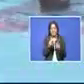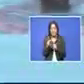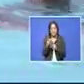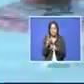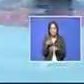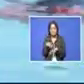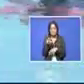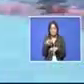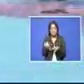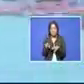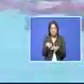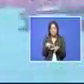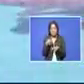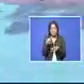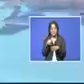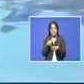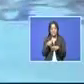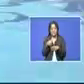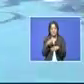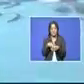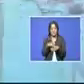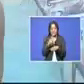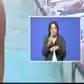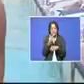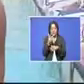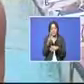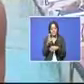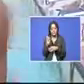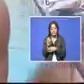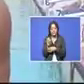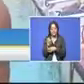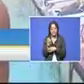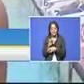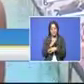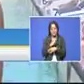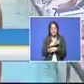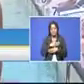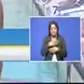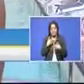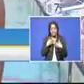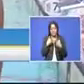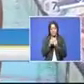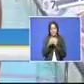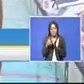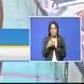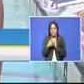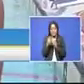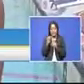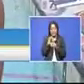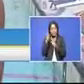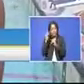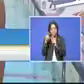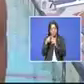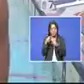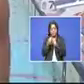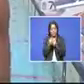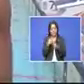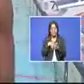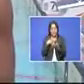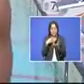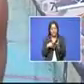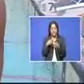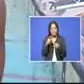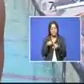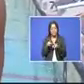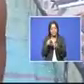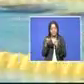because in the 200, the third 50 is the most important. I'm pleased with it. I was hoping to break my record, but it's